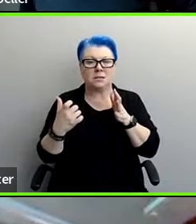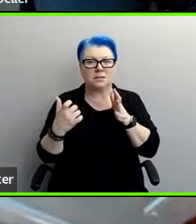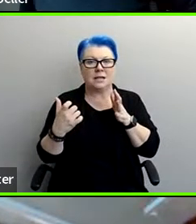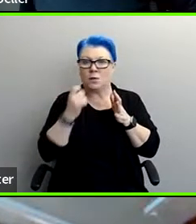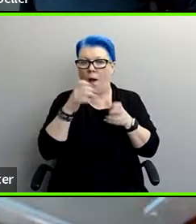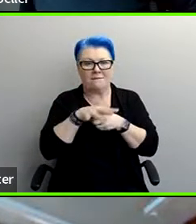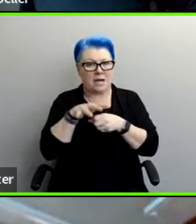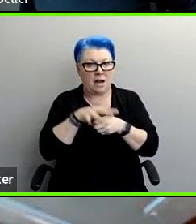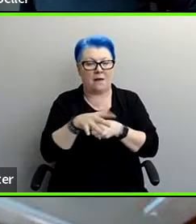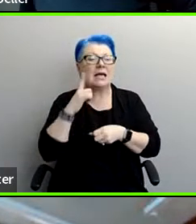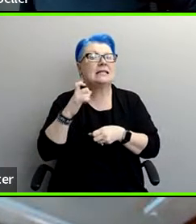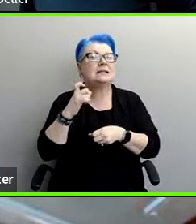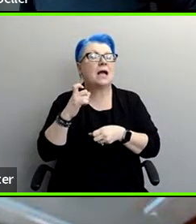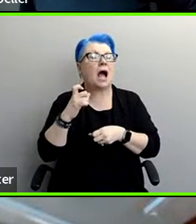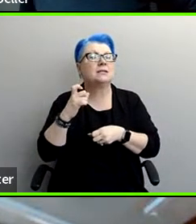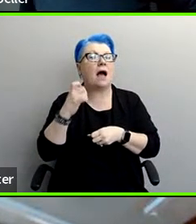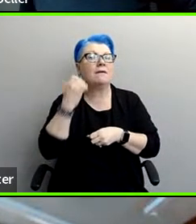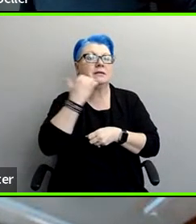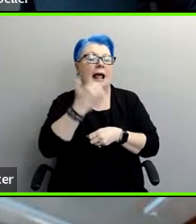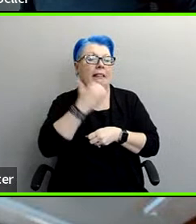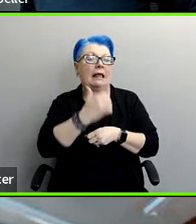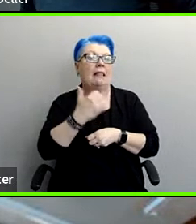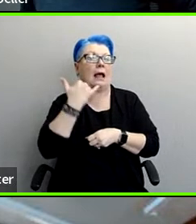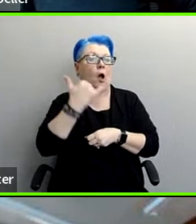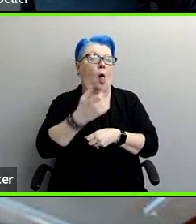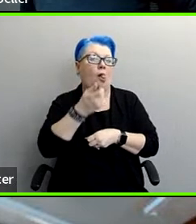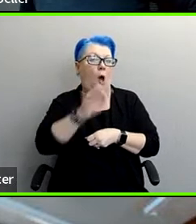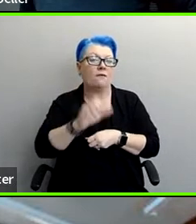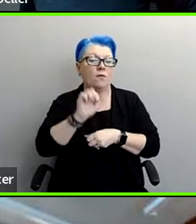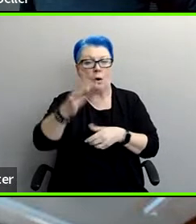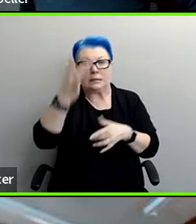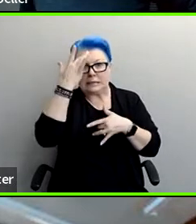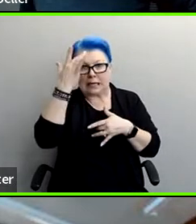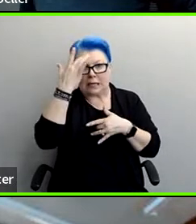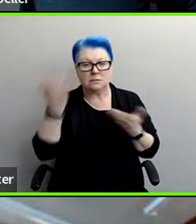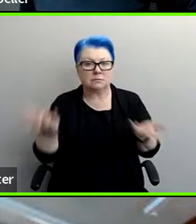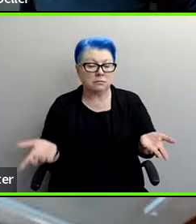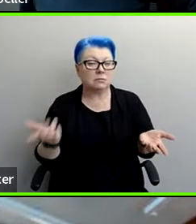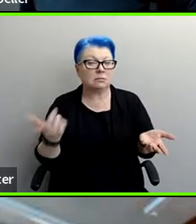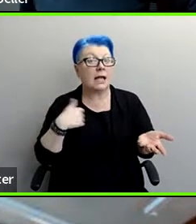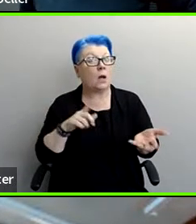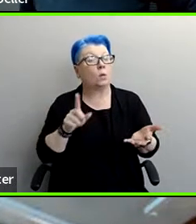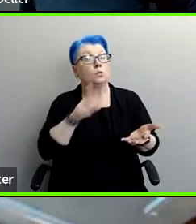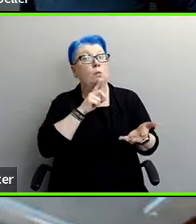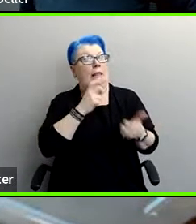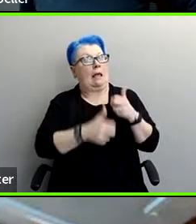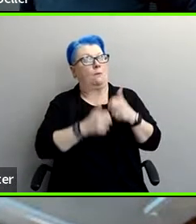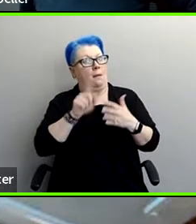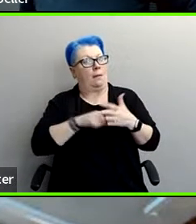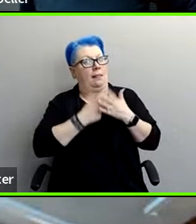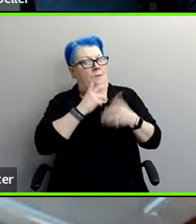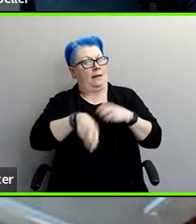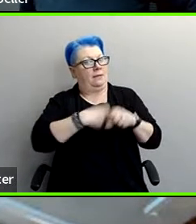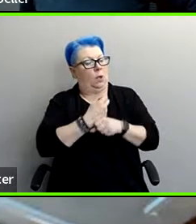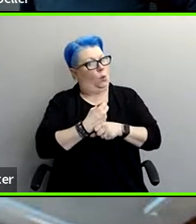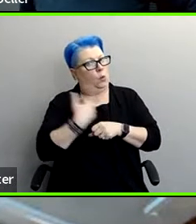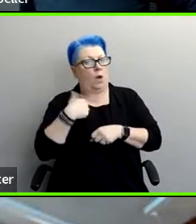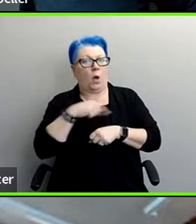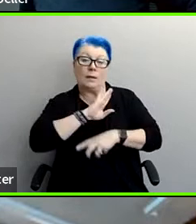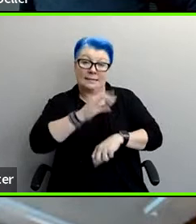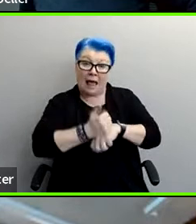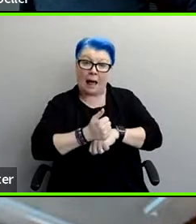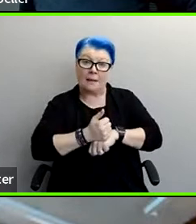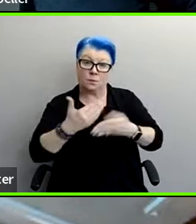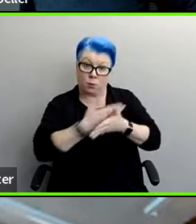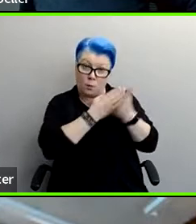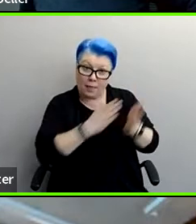lose routes to daily call-offs and sickness. So we monitor that all the time. It was a big deal in the beginning of the year. We put in some plans, and